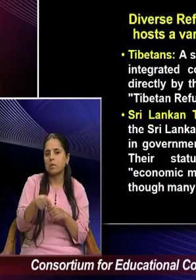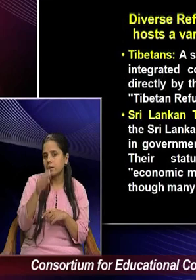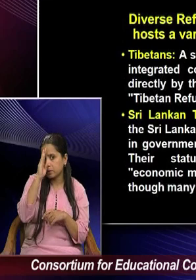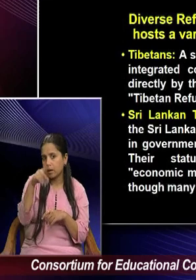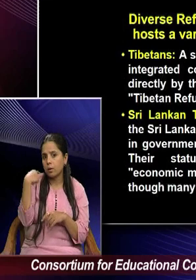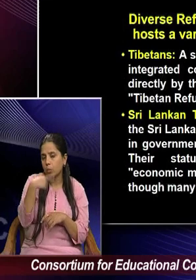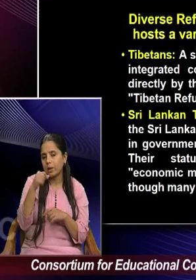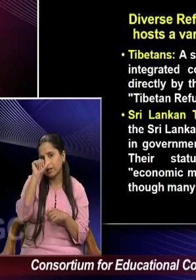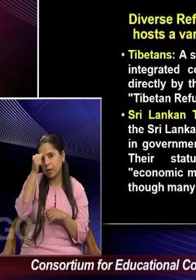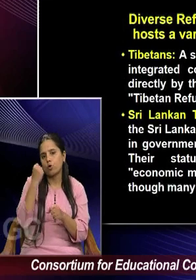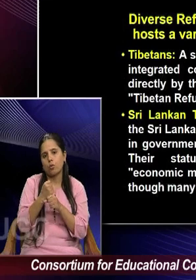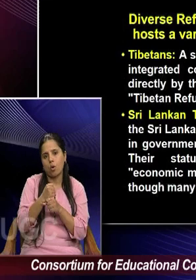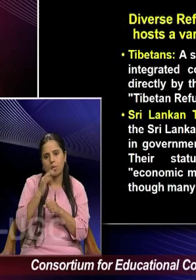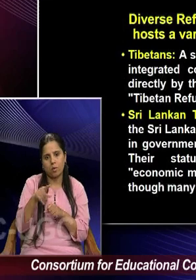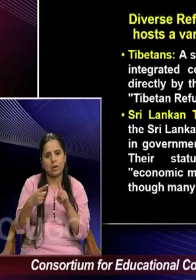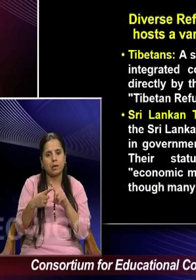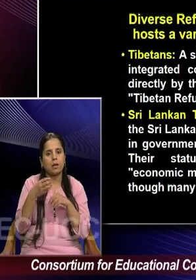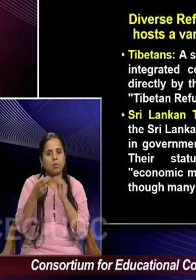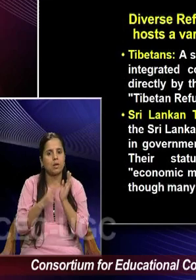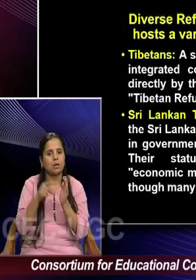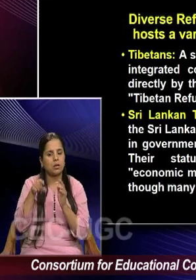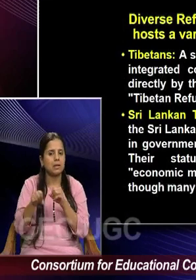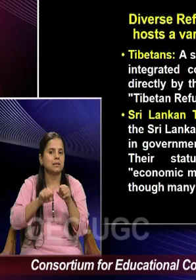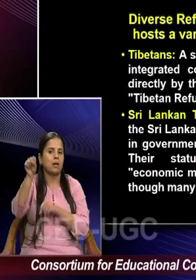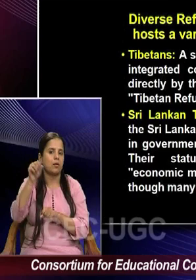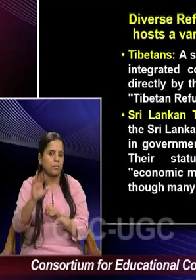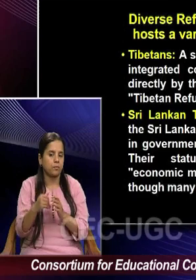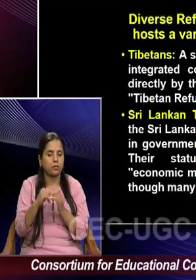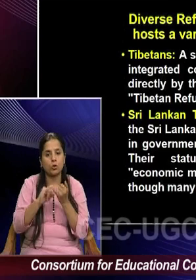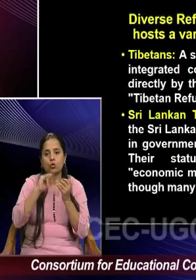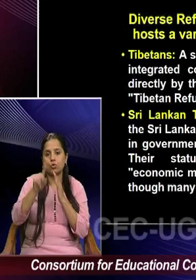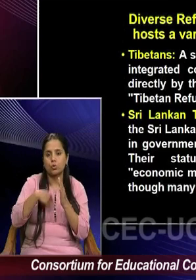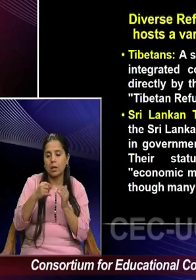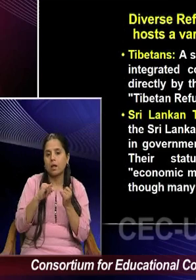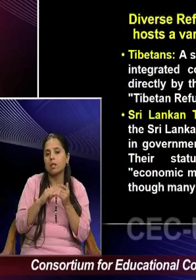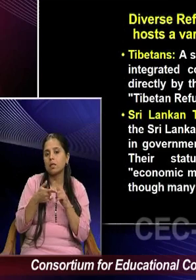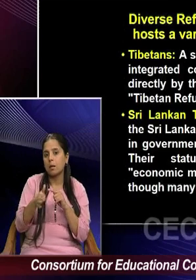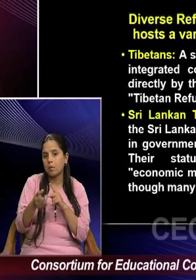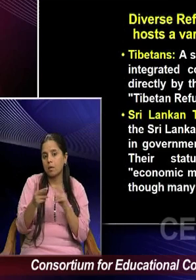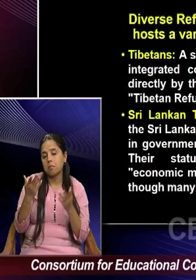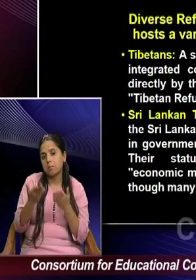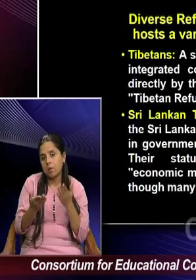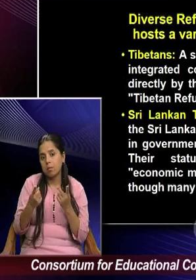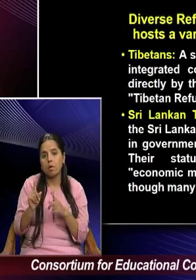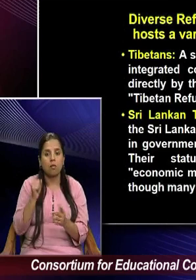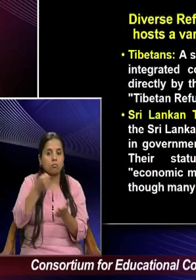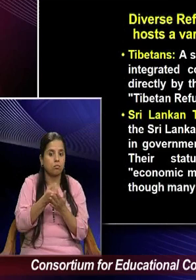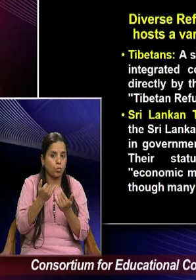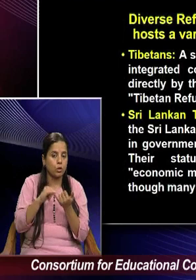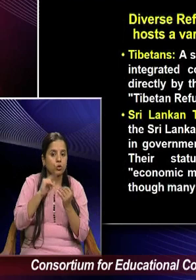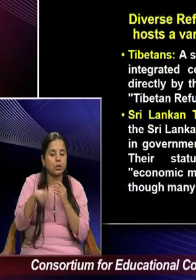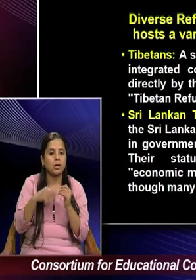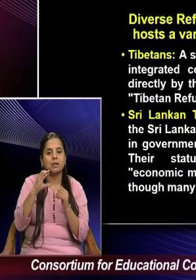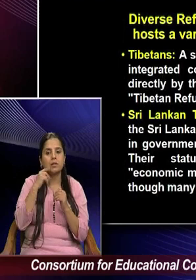by the Indian government with a Tibetan refugee certificate. Sri Lankan Tamils may arrived during the Sri Lanka Civil